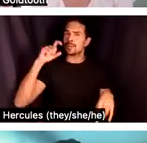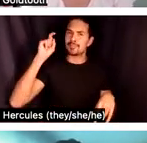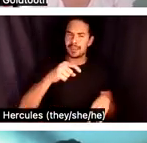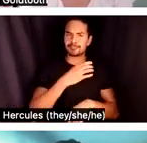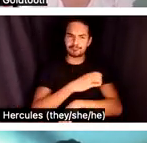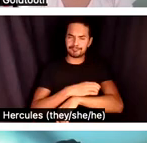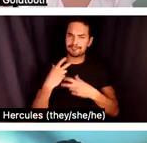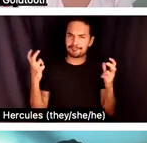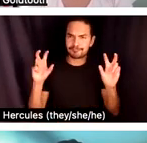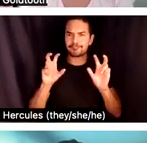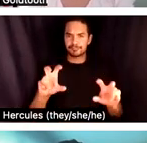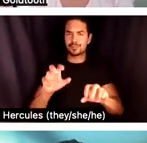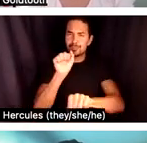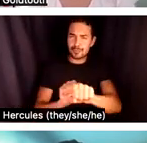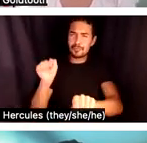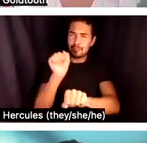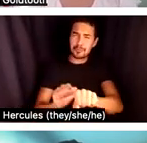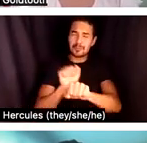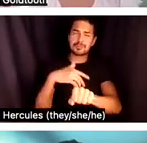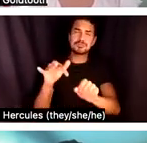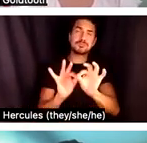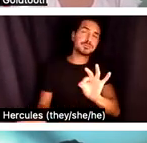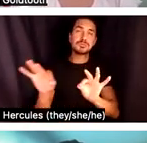this very hard and very important work. And so,